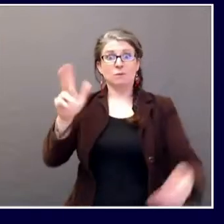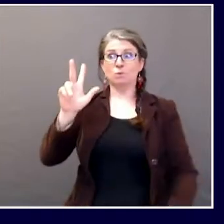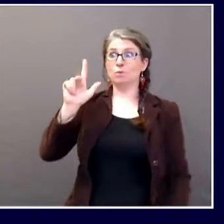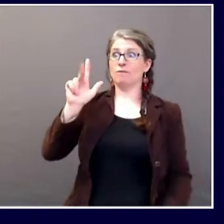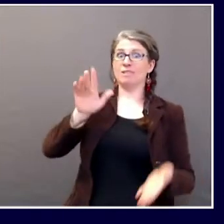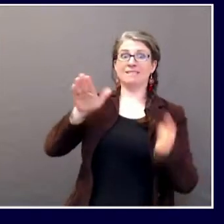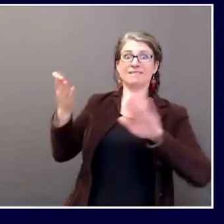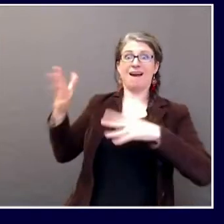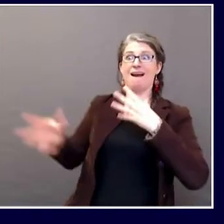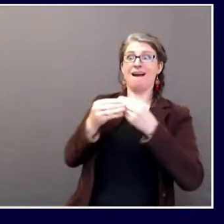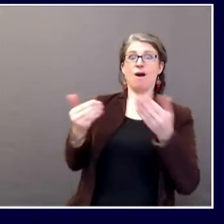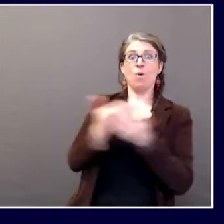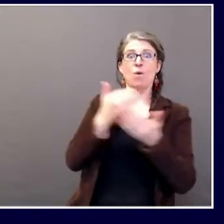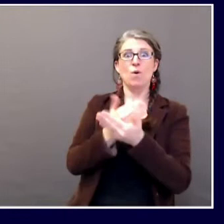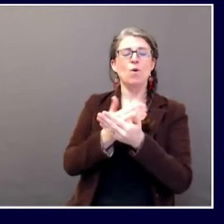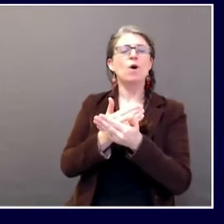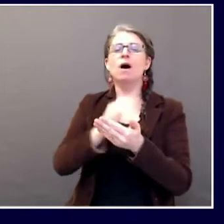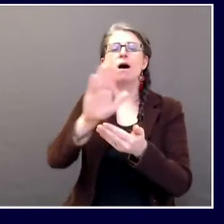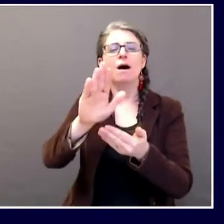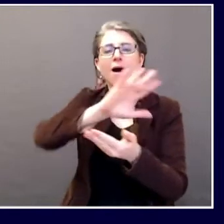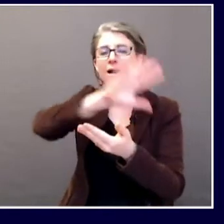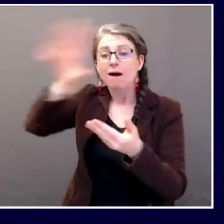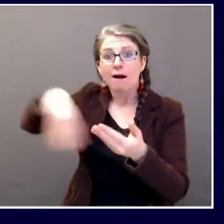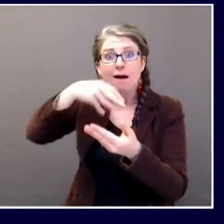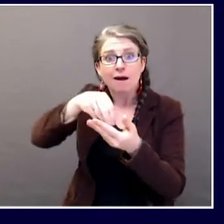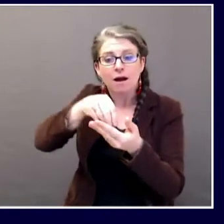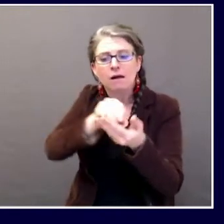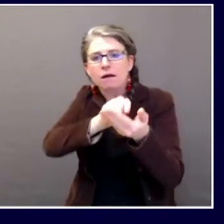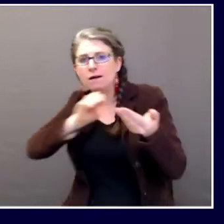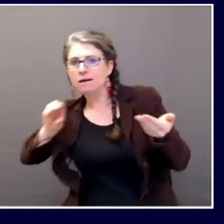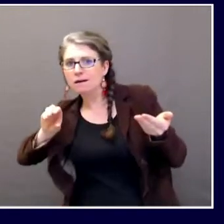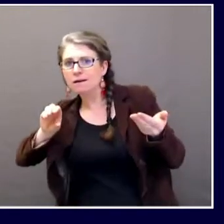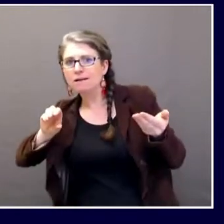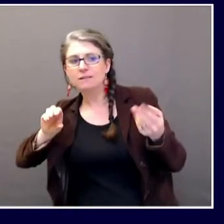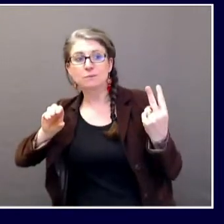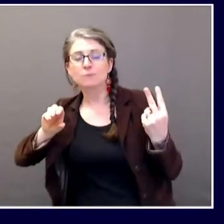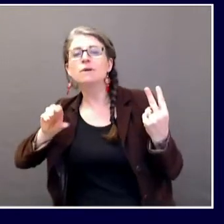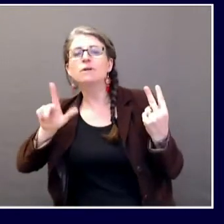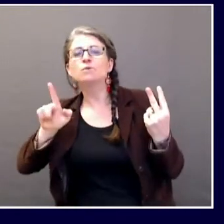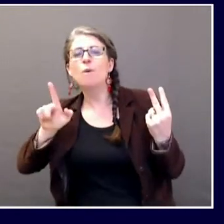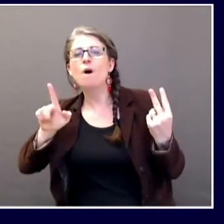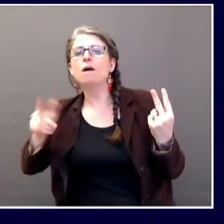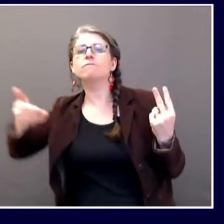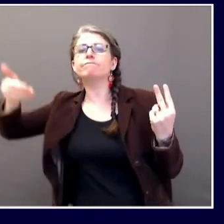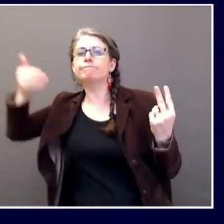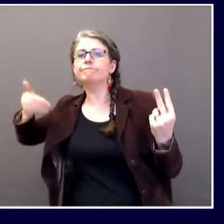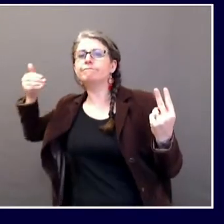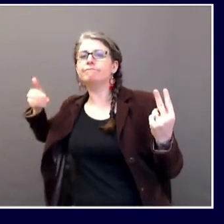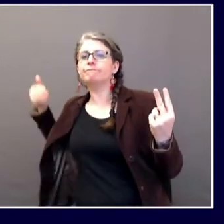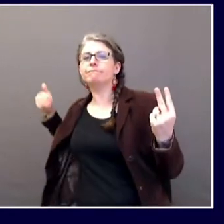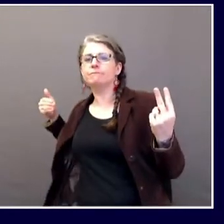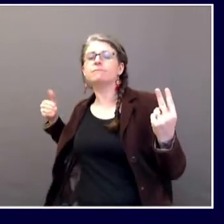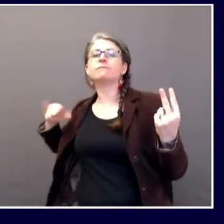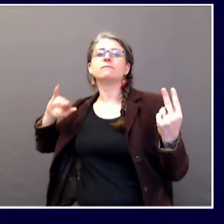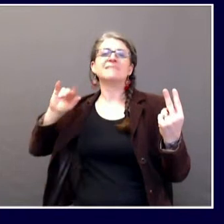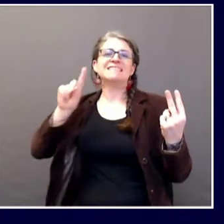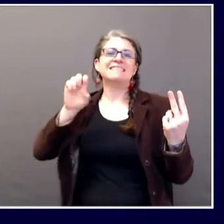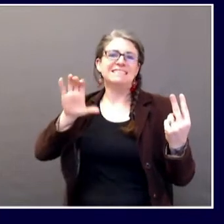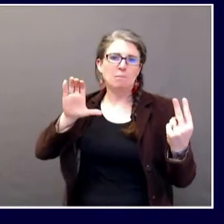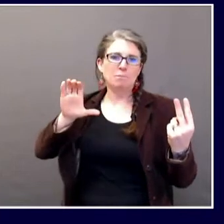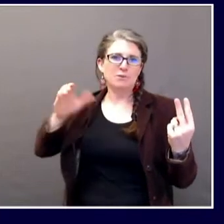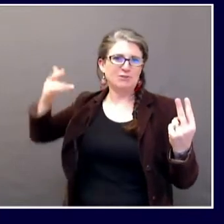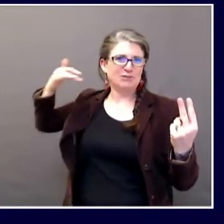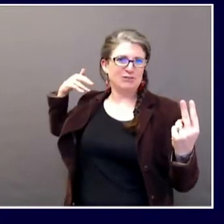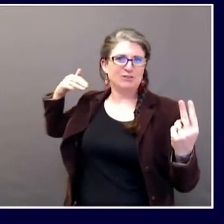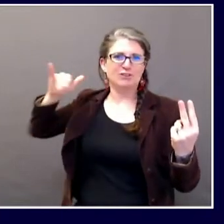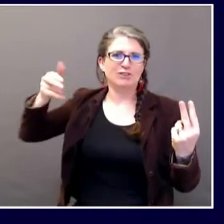picture of the toll that COVID-19 is taking across Maine. The fact that these deaths were not reported to us at